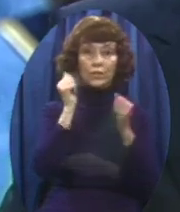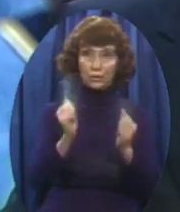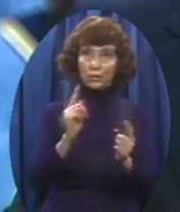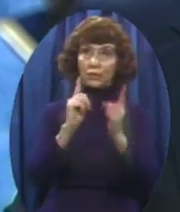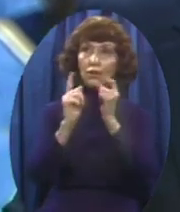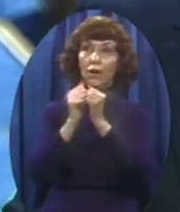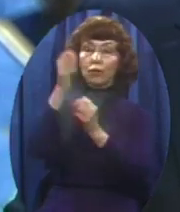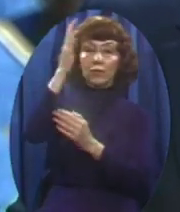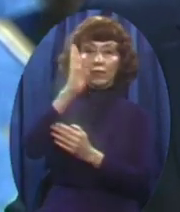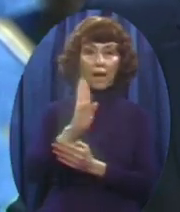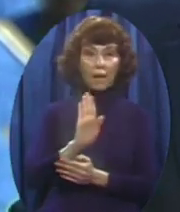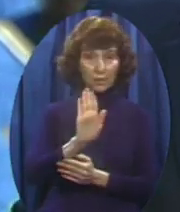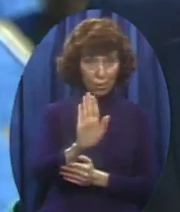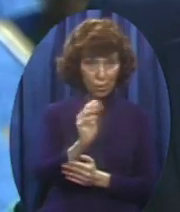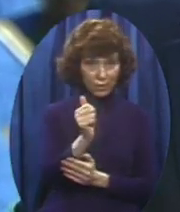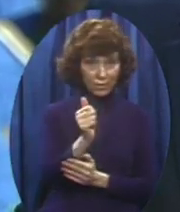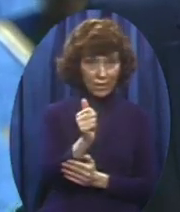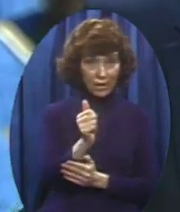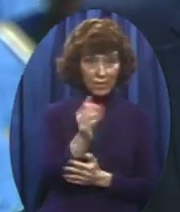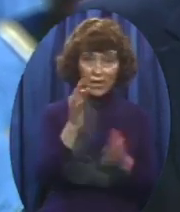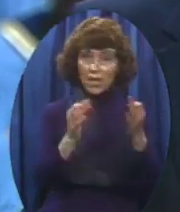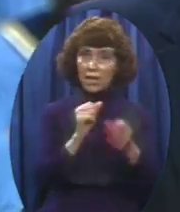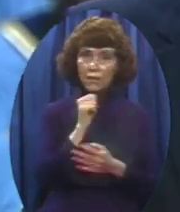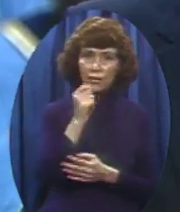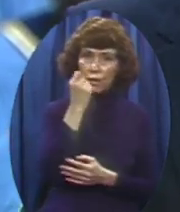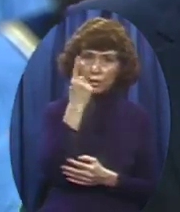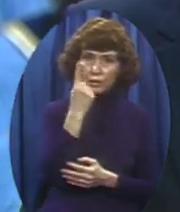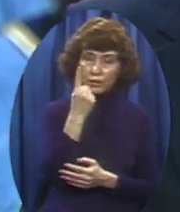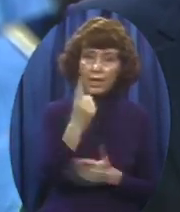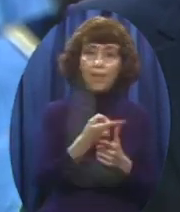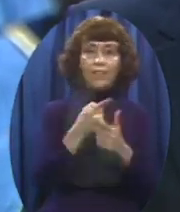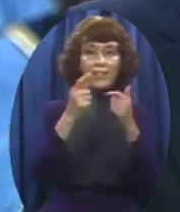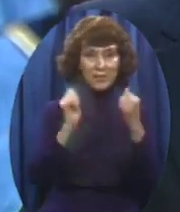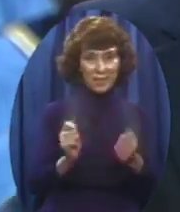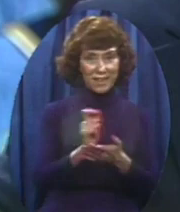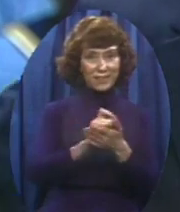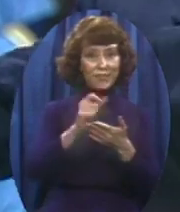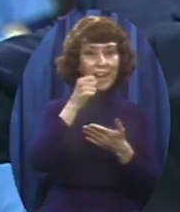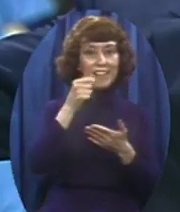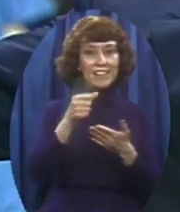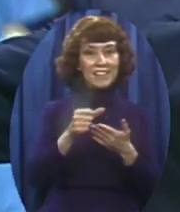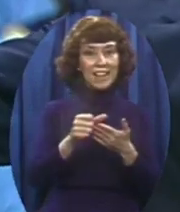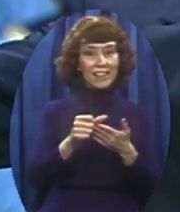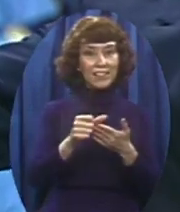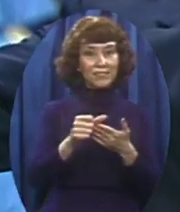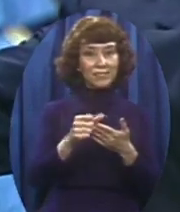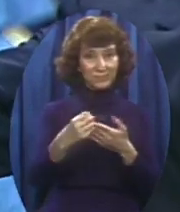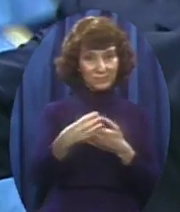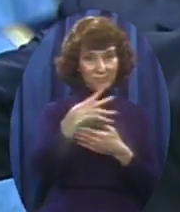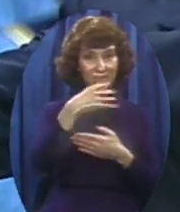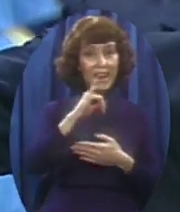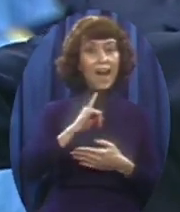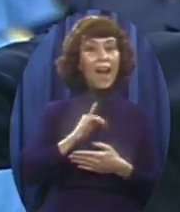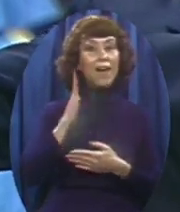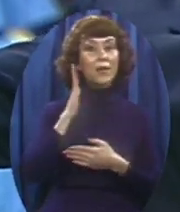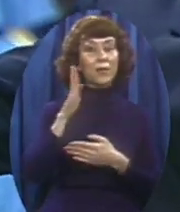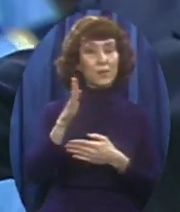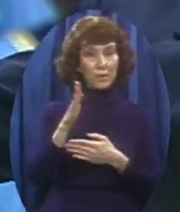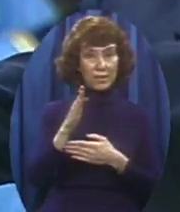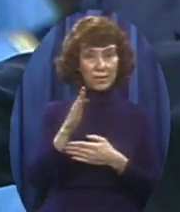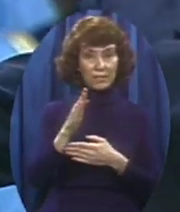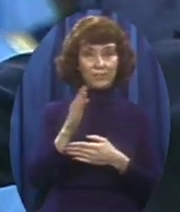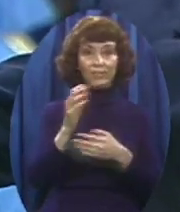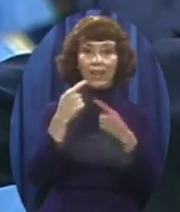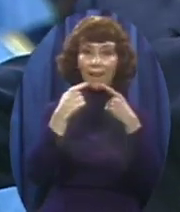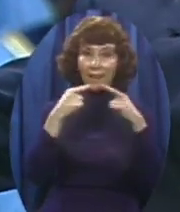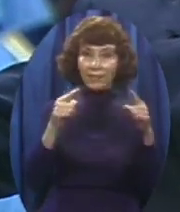and today make peace with God through the Lord Jesus Christ. Whatever you need, if you want to join our church today, come. If you want to answer the call of God